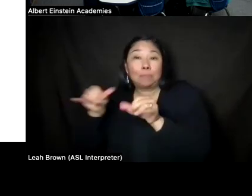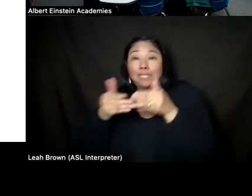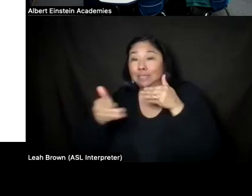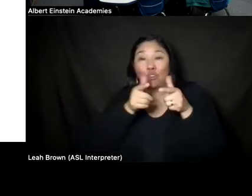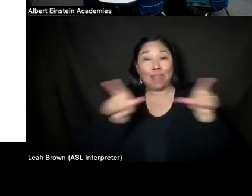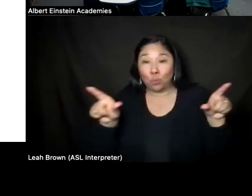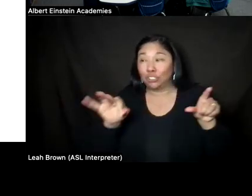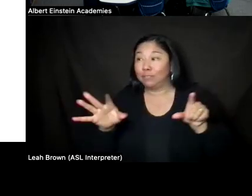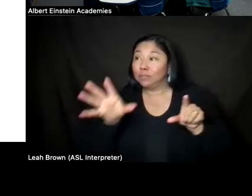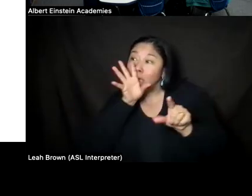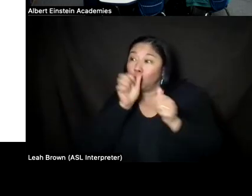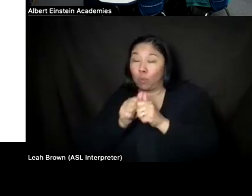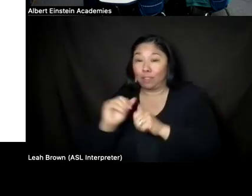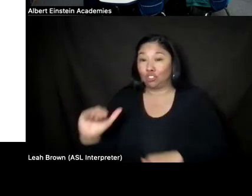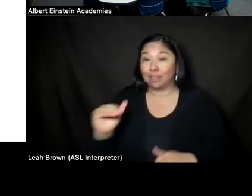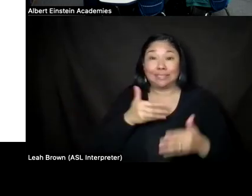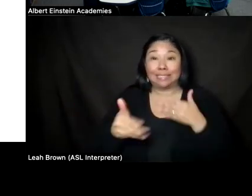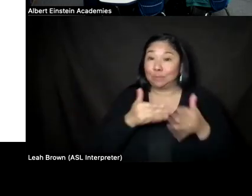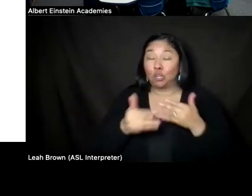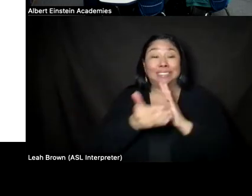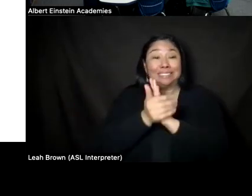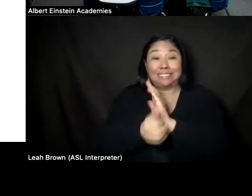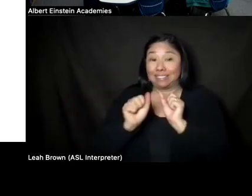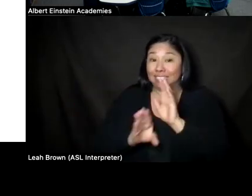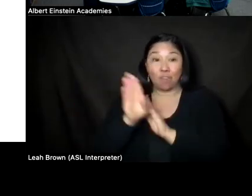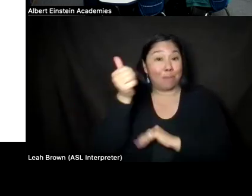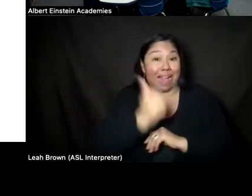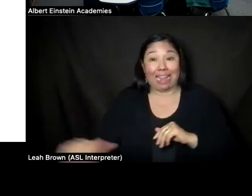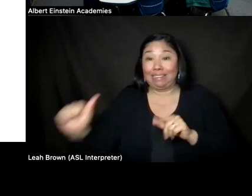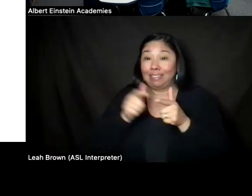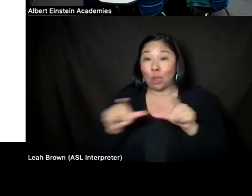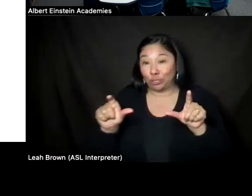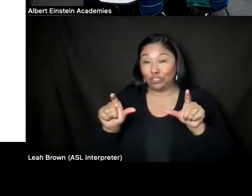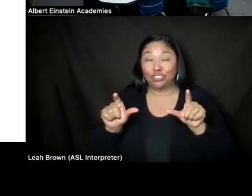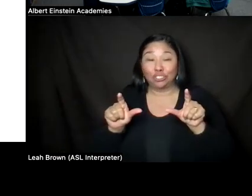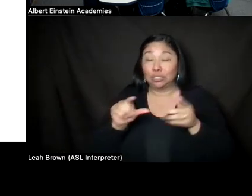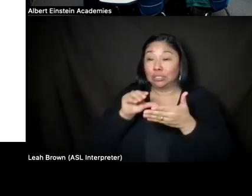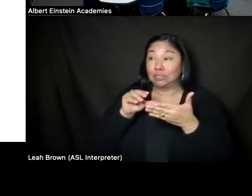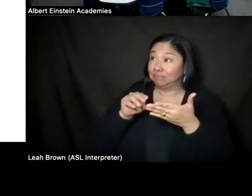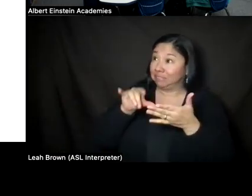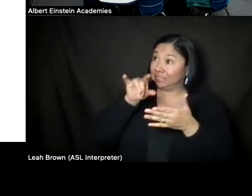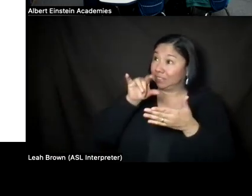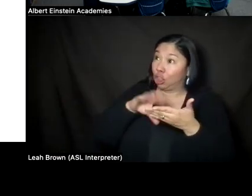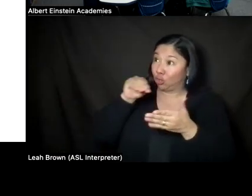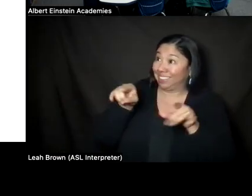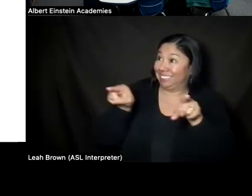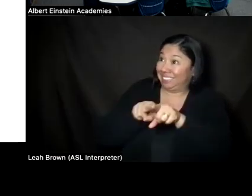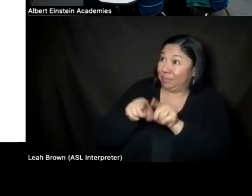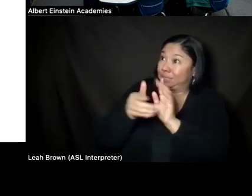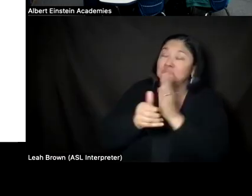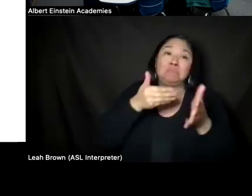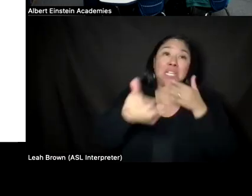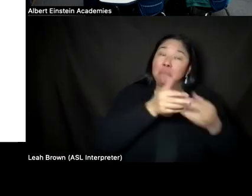your child. So these skills can develop in any language. They're still learning the same skills. Doesn't matter, English, German,